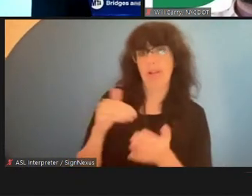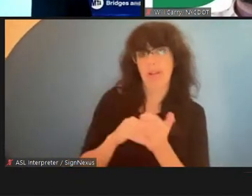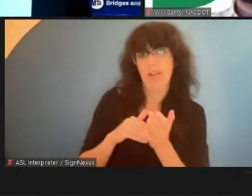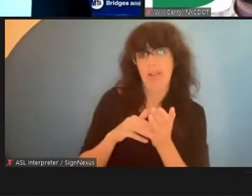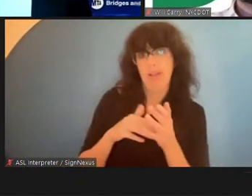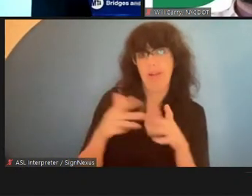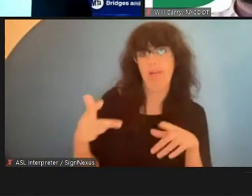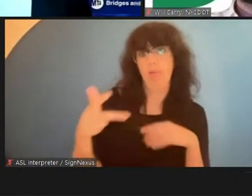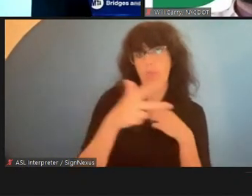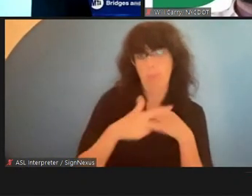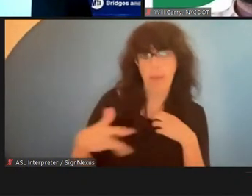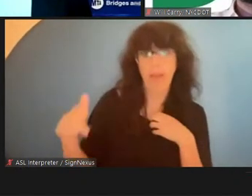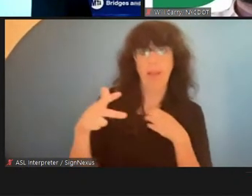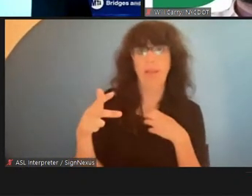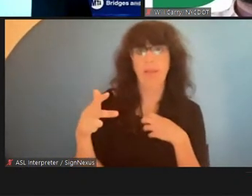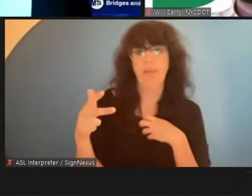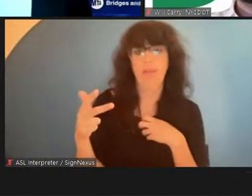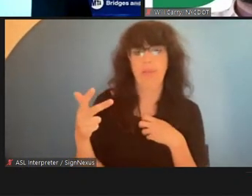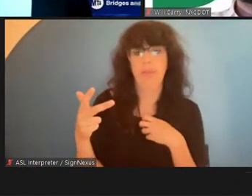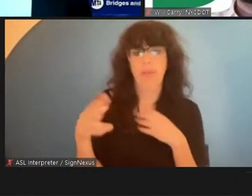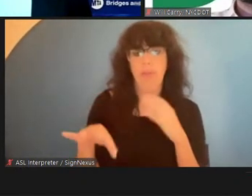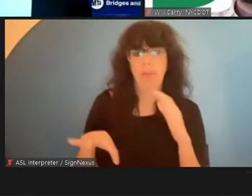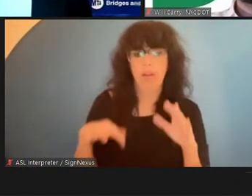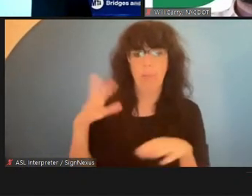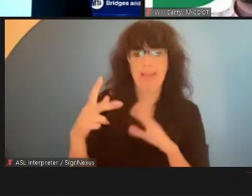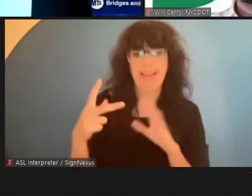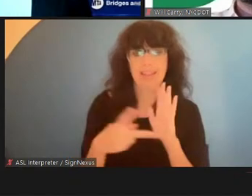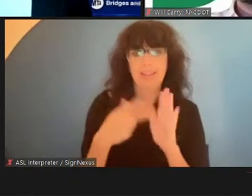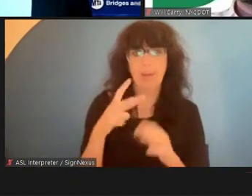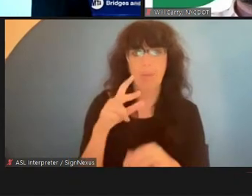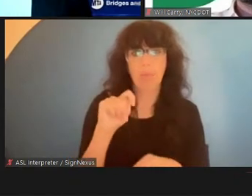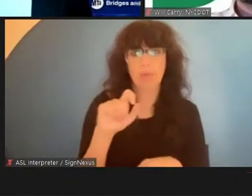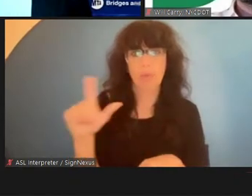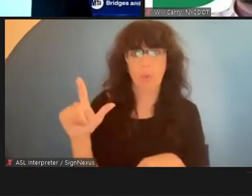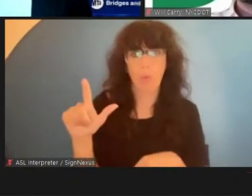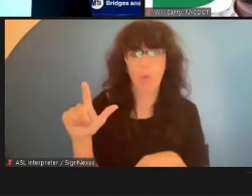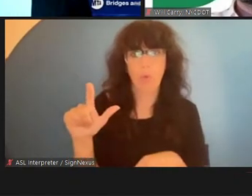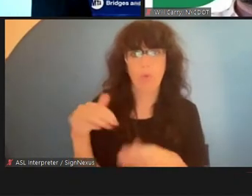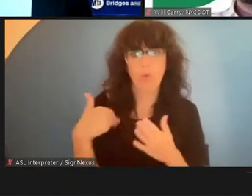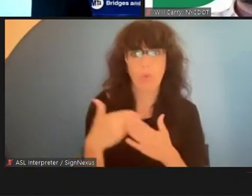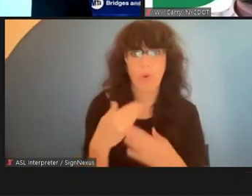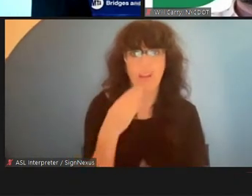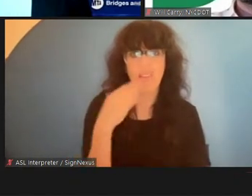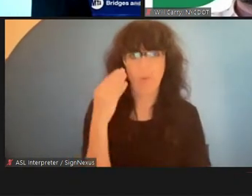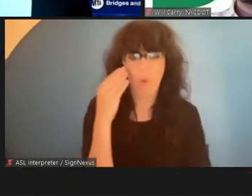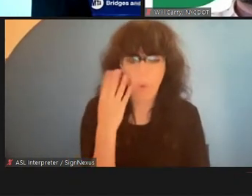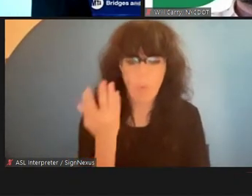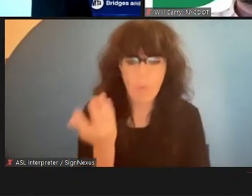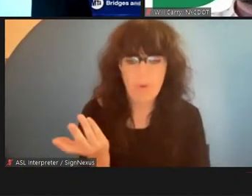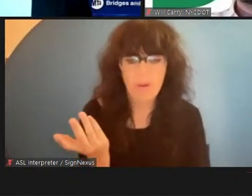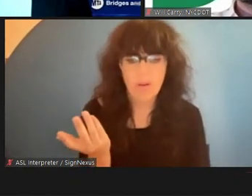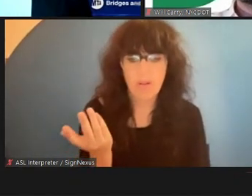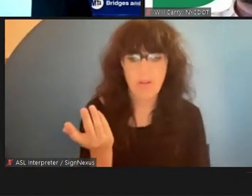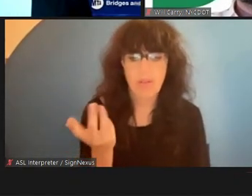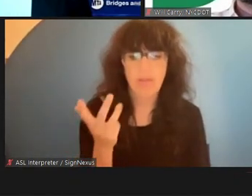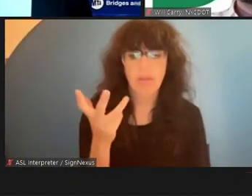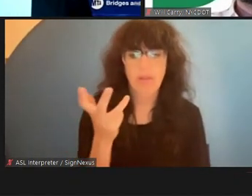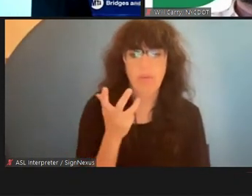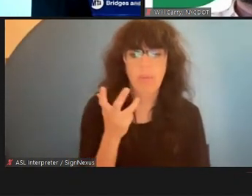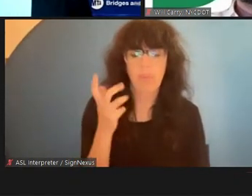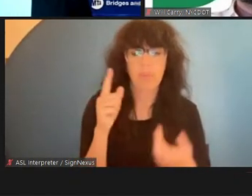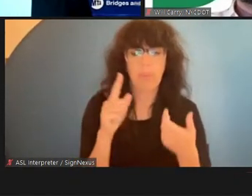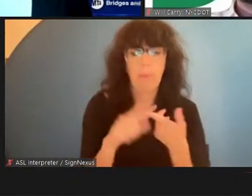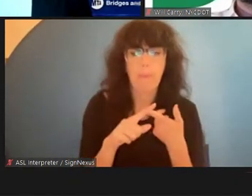to 60th street that's like i'm paying a double toll to come home so i would like for you guys to really really really take